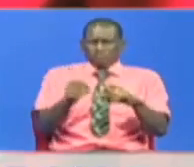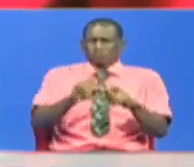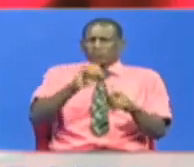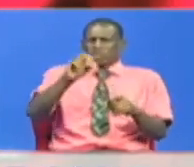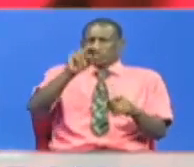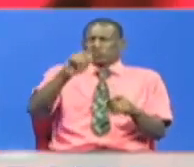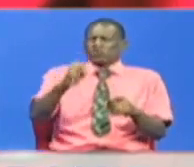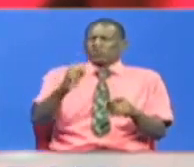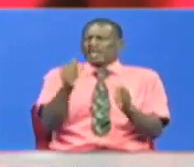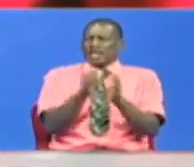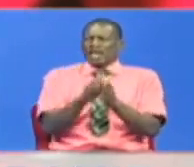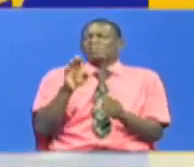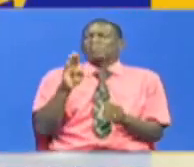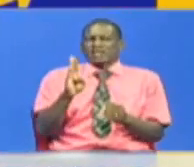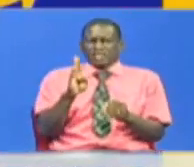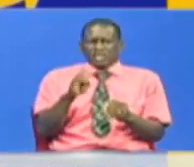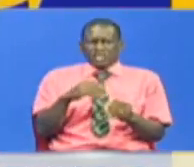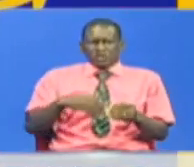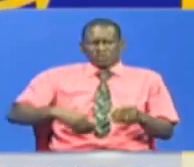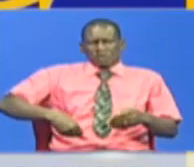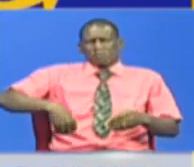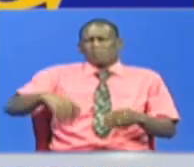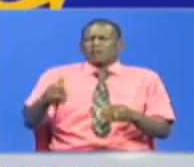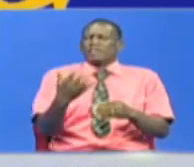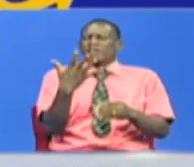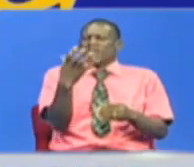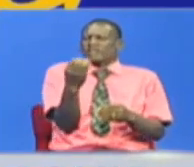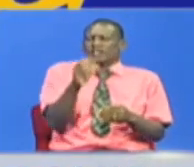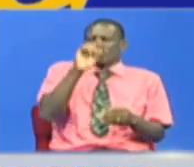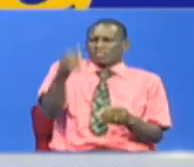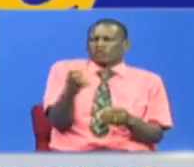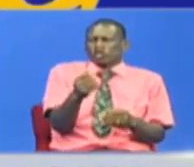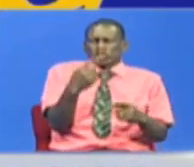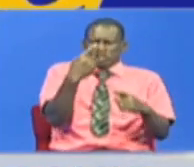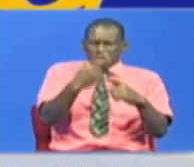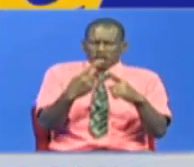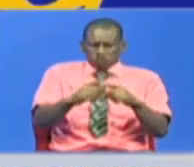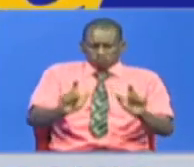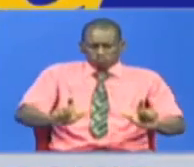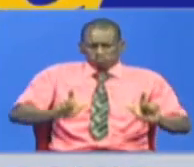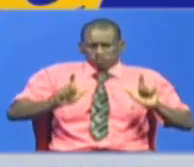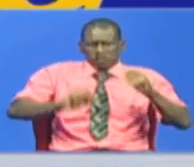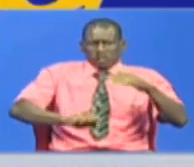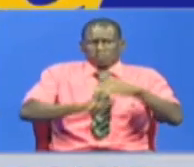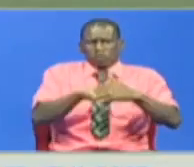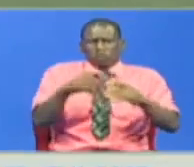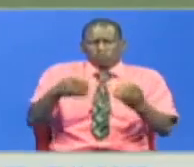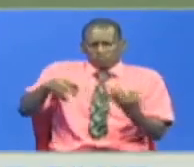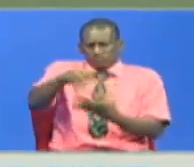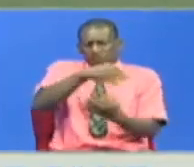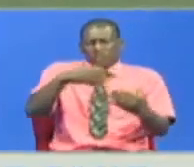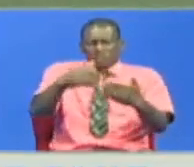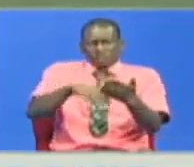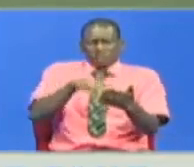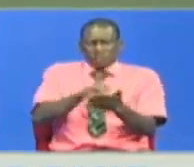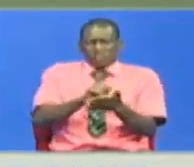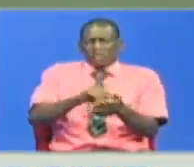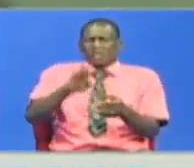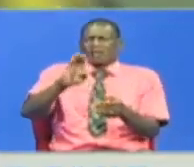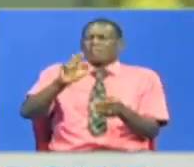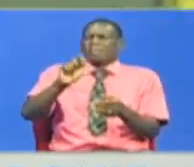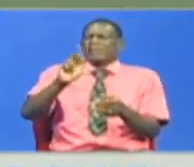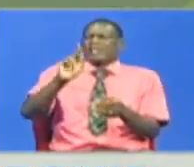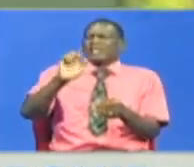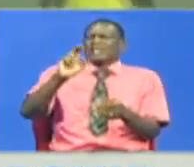B will be entitled to a 500,000 shillings annual grant from the federation. Before this, Betking Kenya